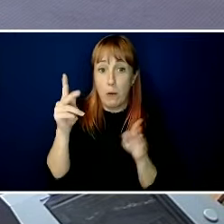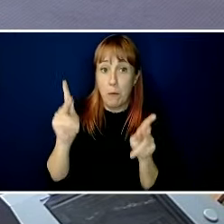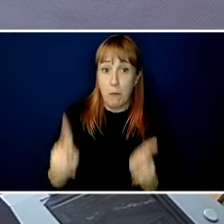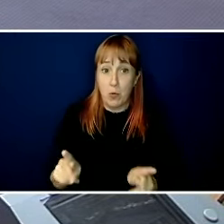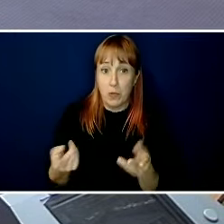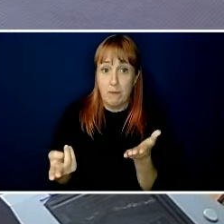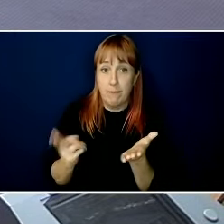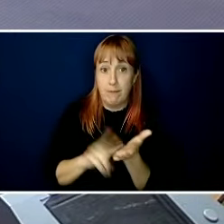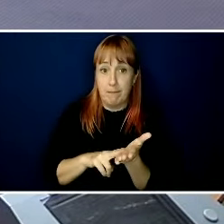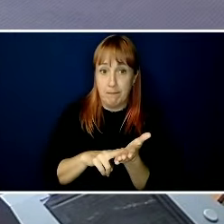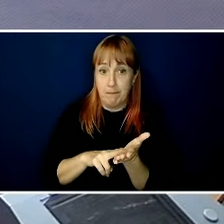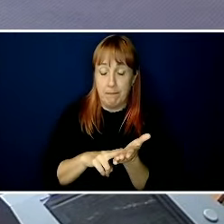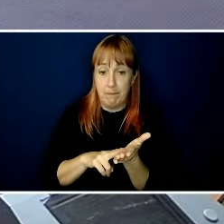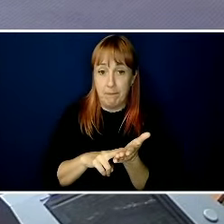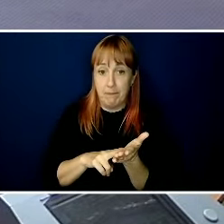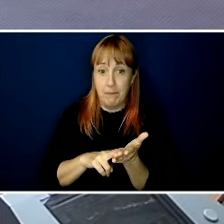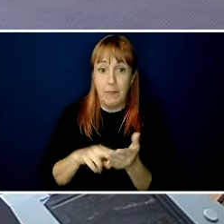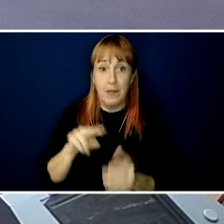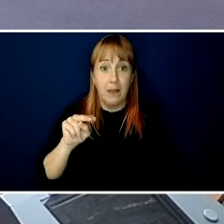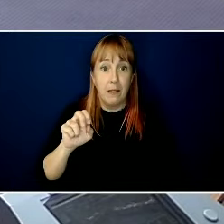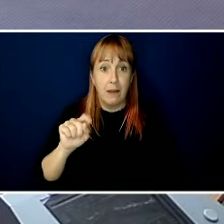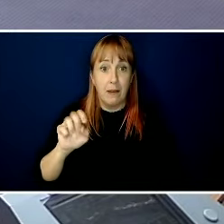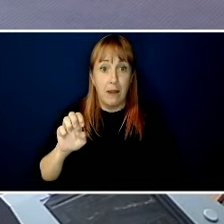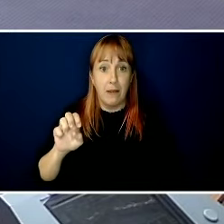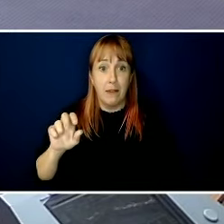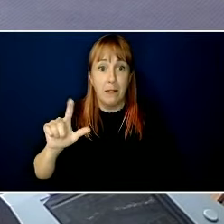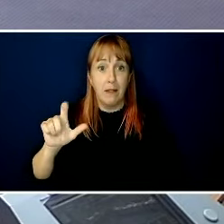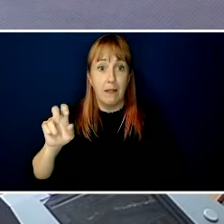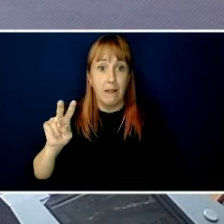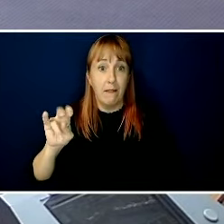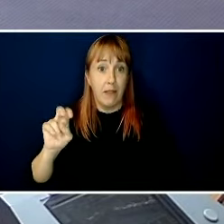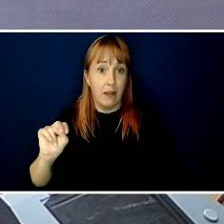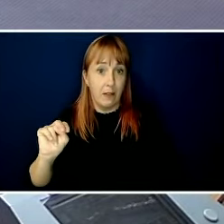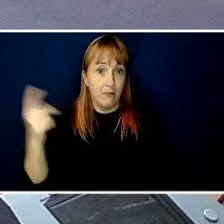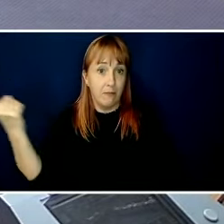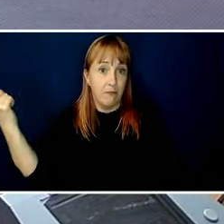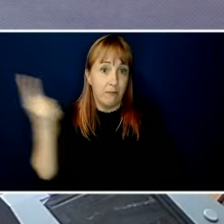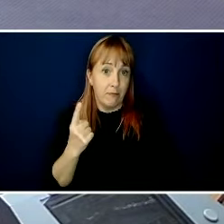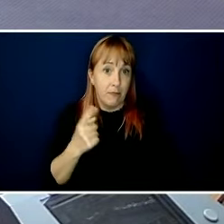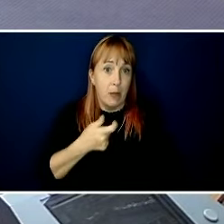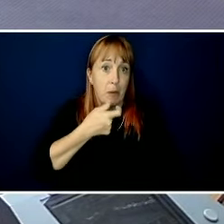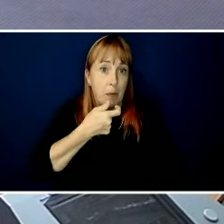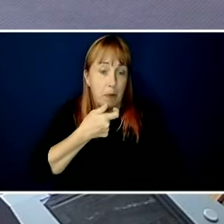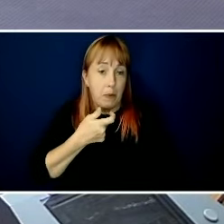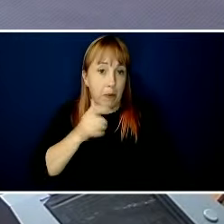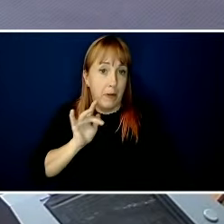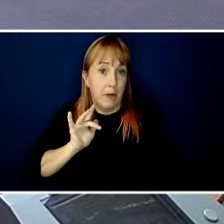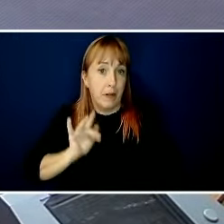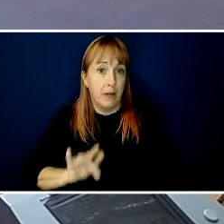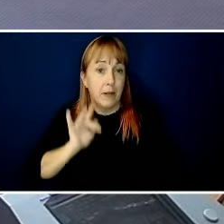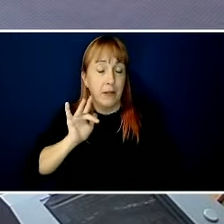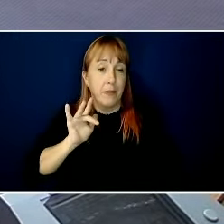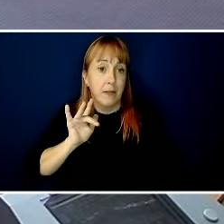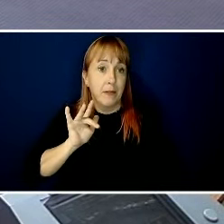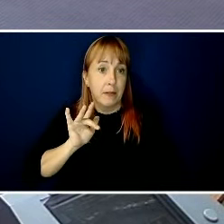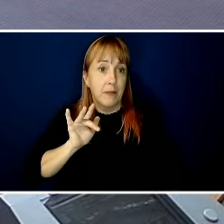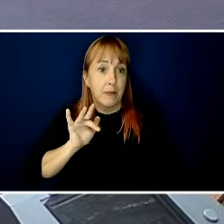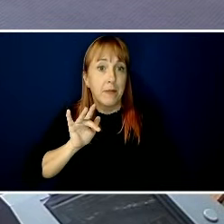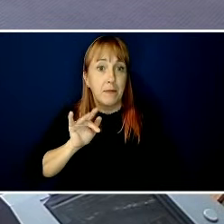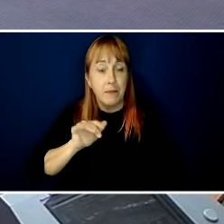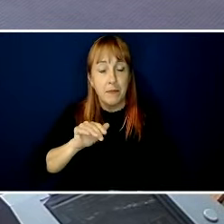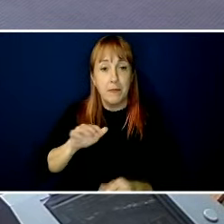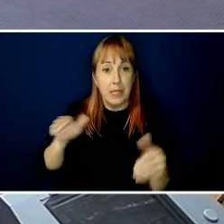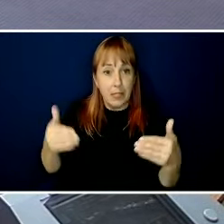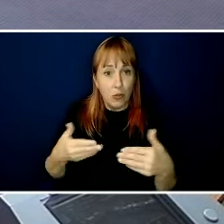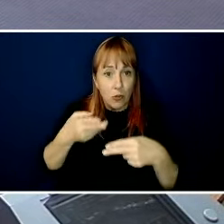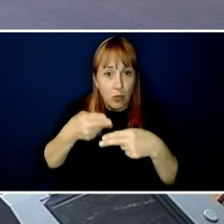up. That's Nate Levin. If you come on up to the podium, hit the microphone button there. Introduce yourself with